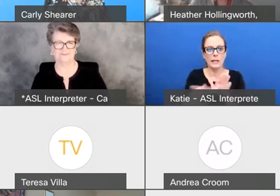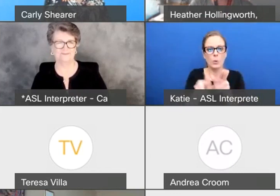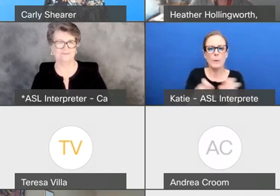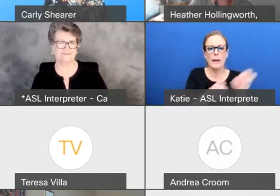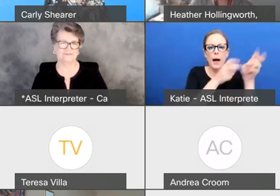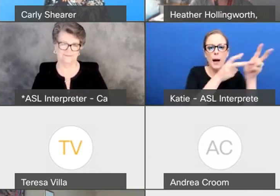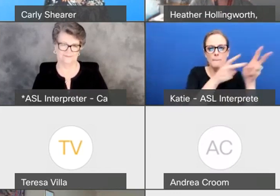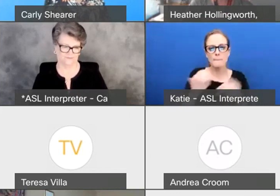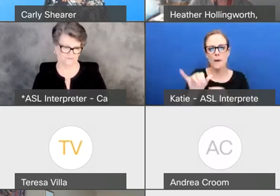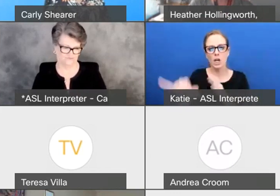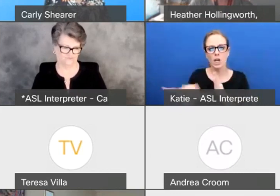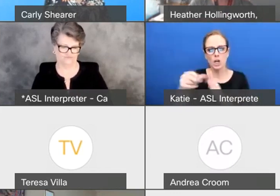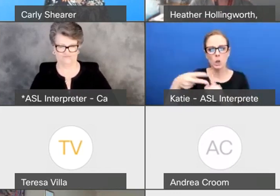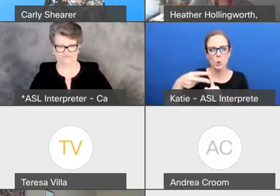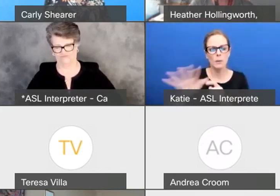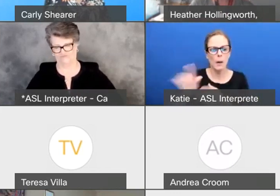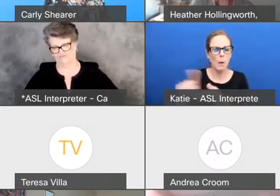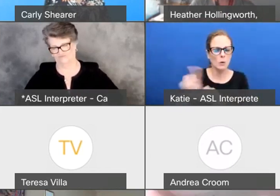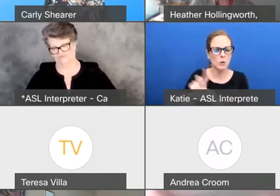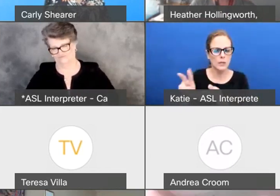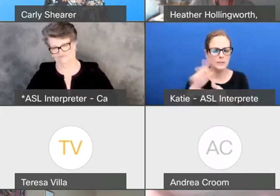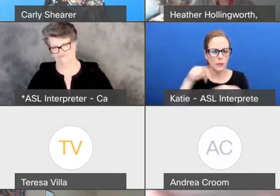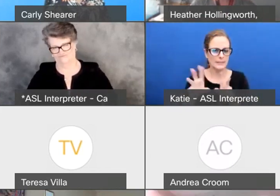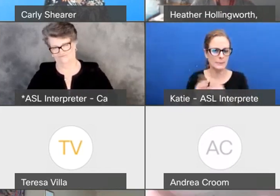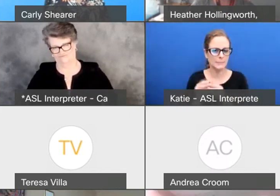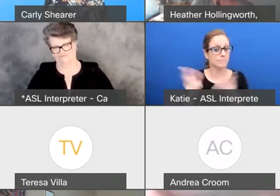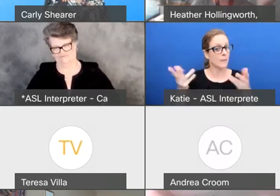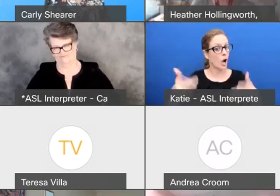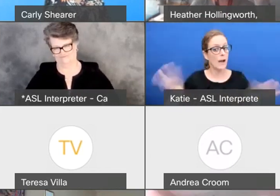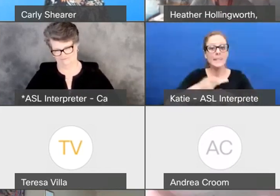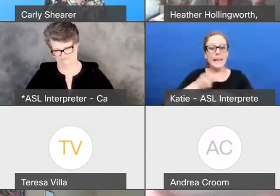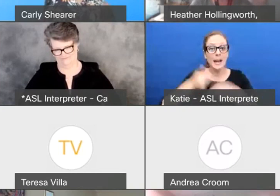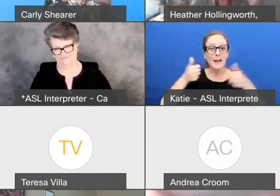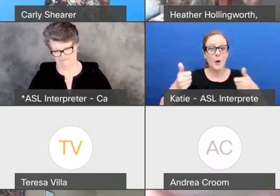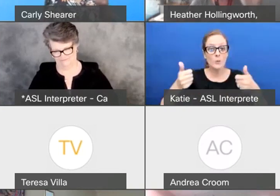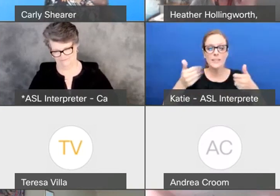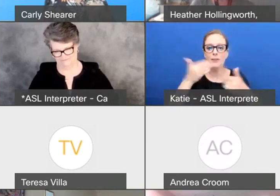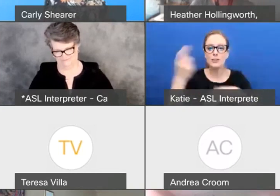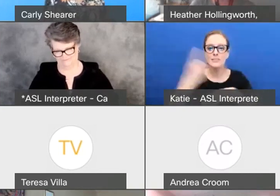usually in about a week or two, I think, is where we're at for this meeting. All right. Take care, folks. Have a good one.